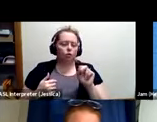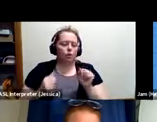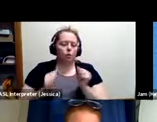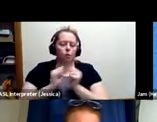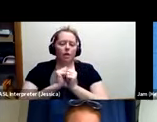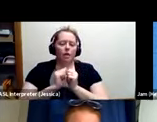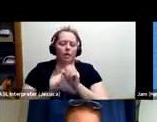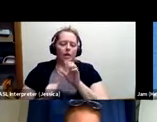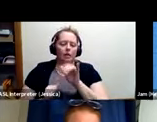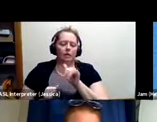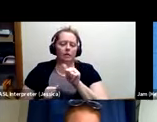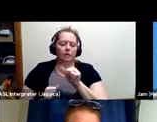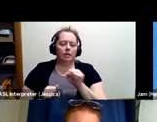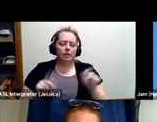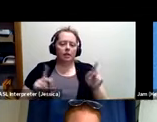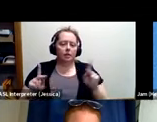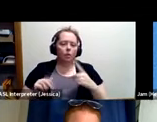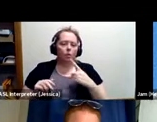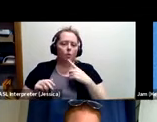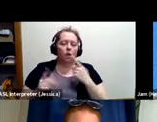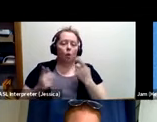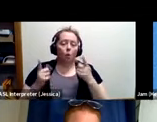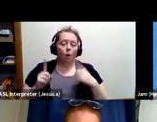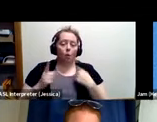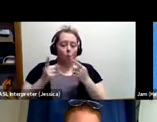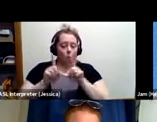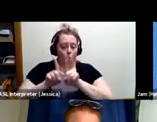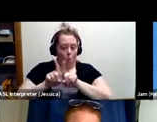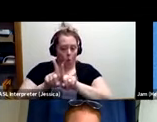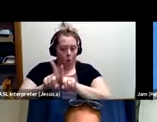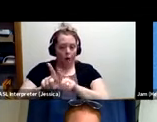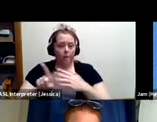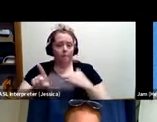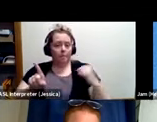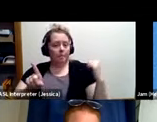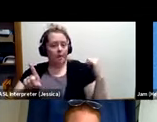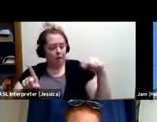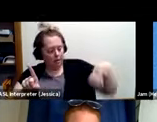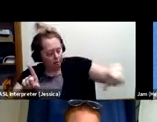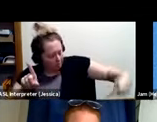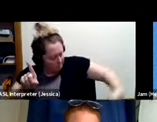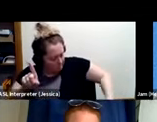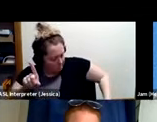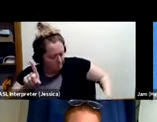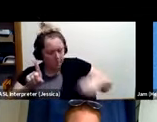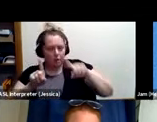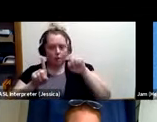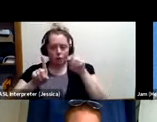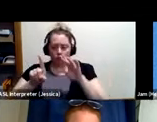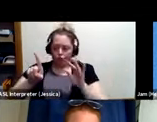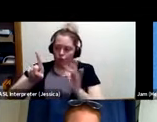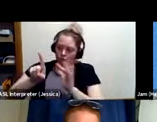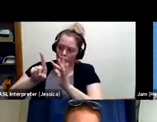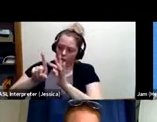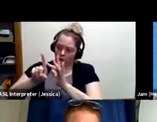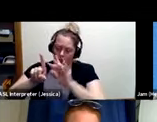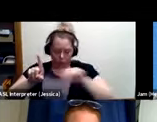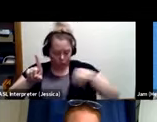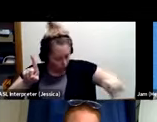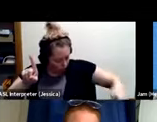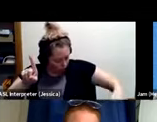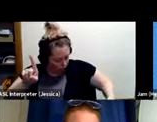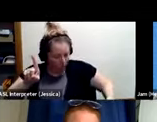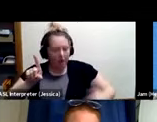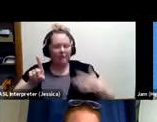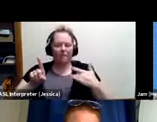your hand on the small of my back, it sometimes makes me feel this way, and would that be a possibility for